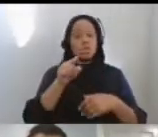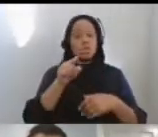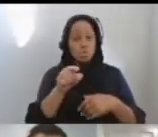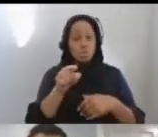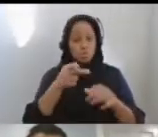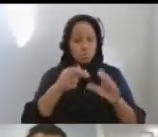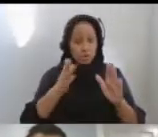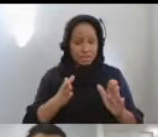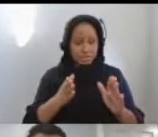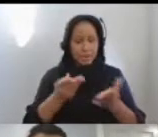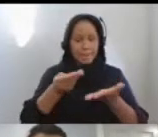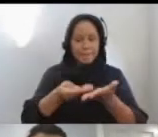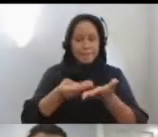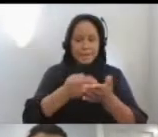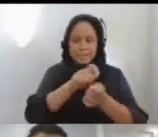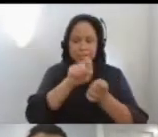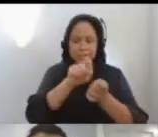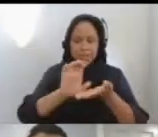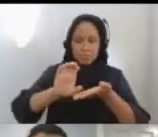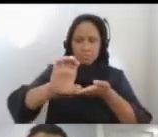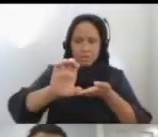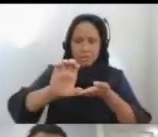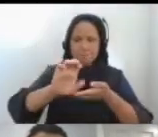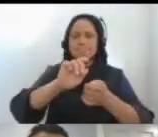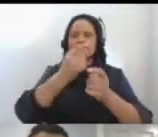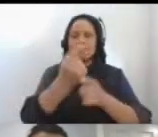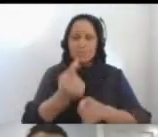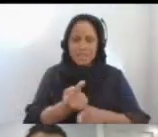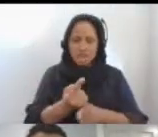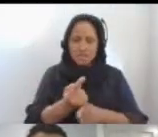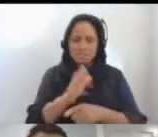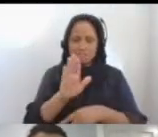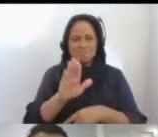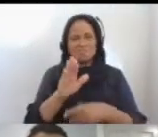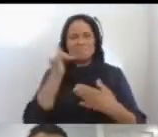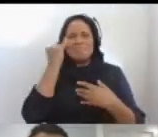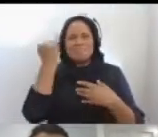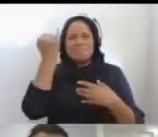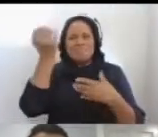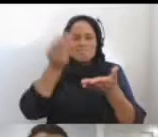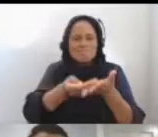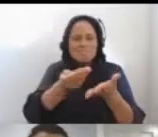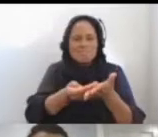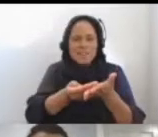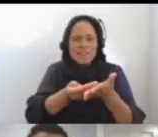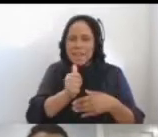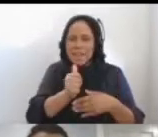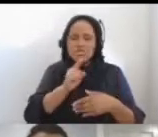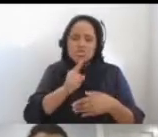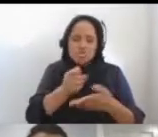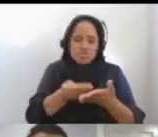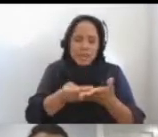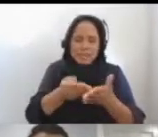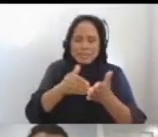amount of money per year. And I like to imagine this money as imaginary money. It's not money that gets wired into your checking account by any